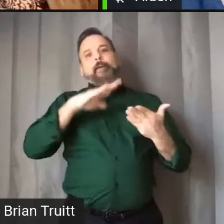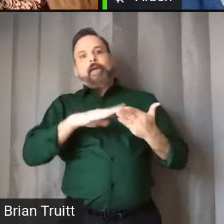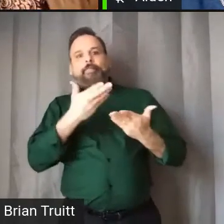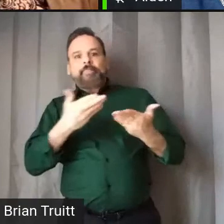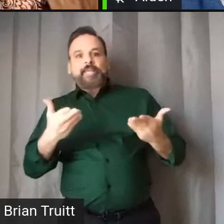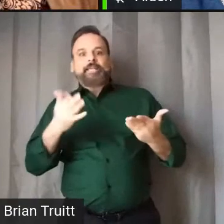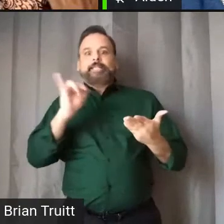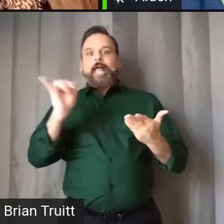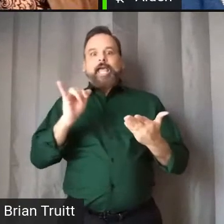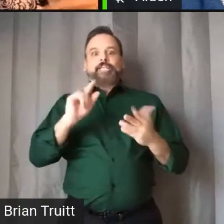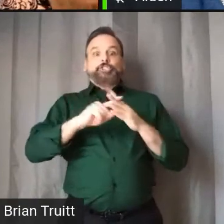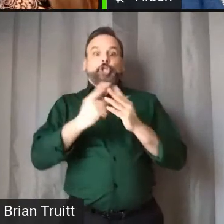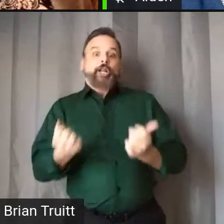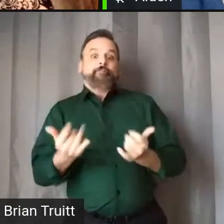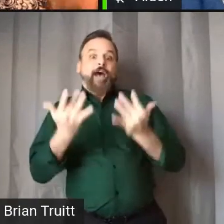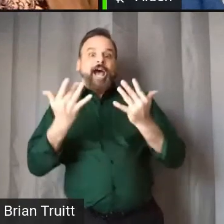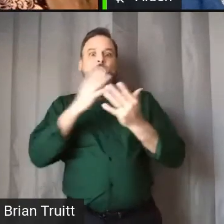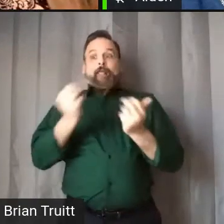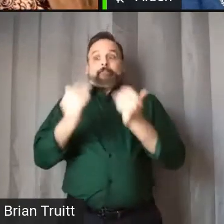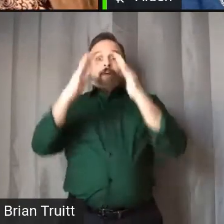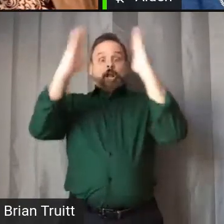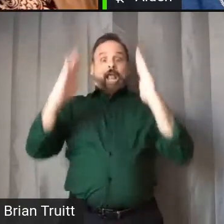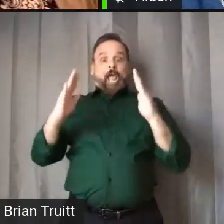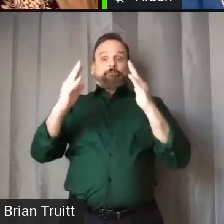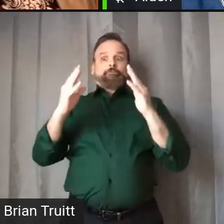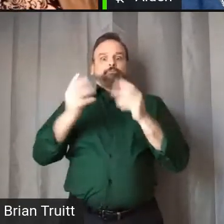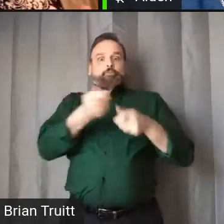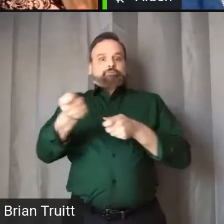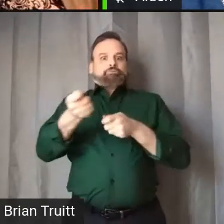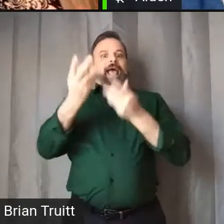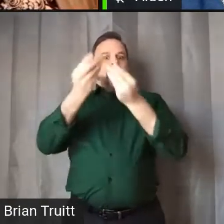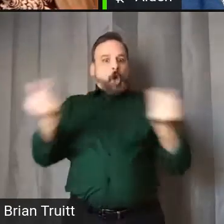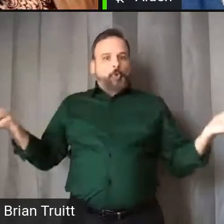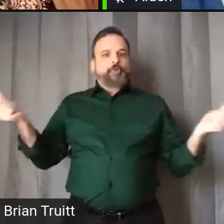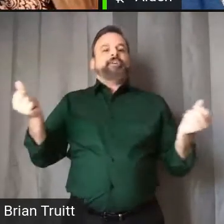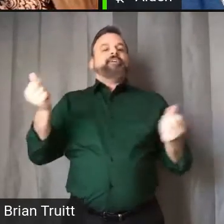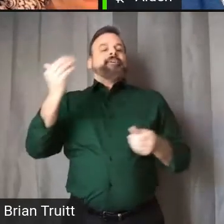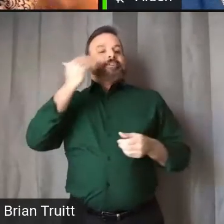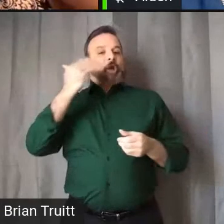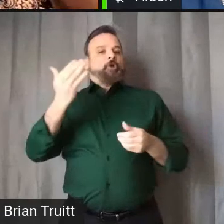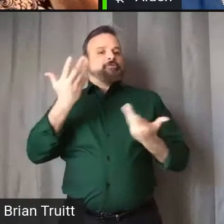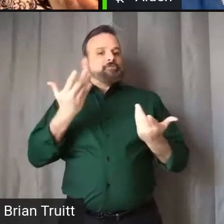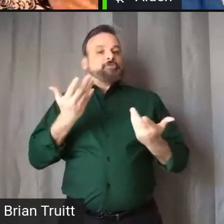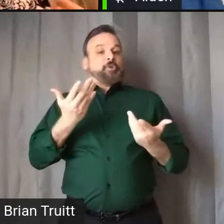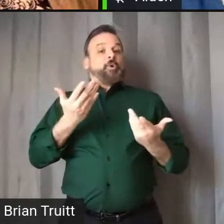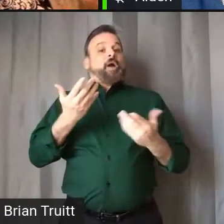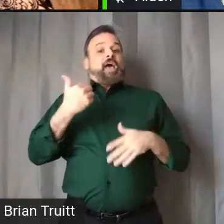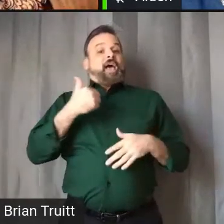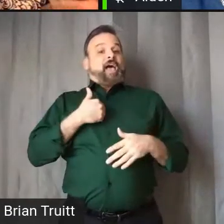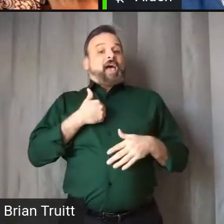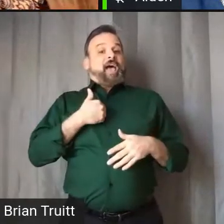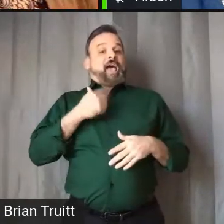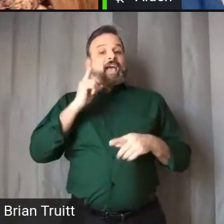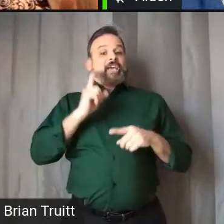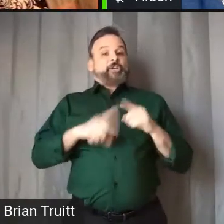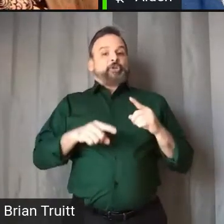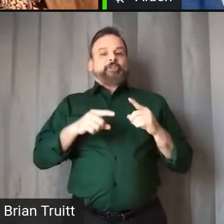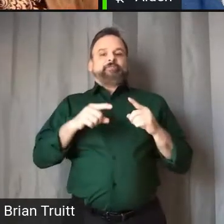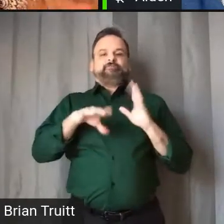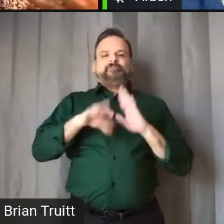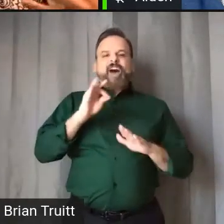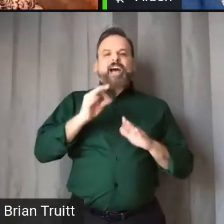putting out a house fire and doing that kind of really fun flashy stuff that, you know, pagan magic cannot do. But that was something I couldn't really ever find in books